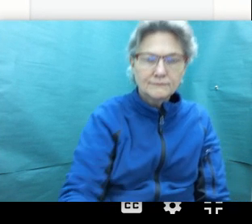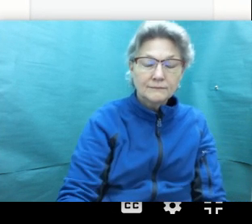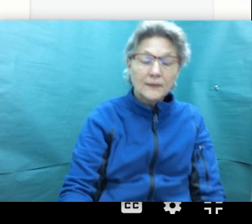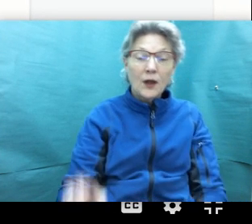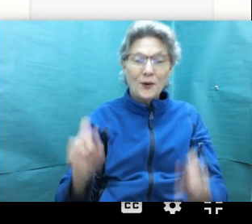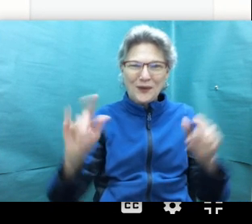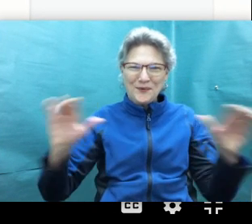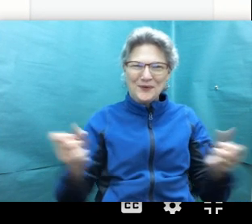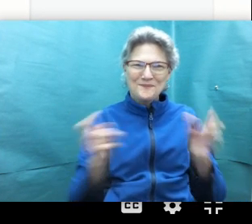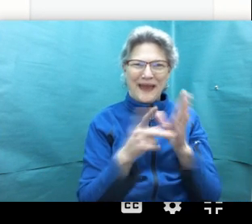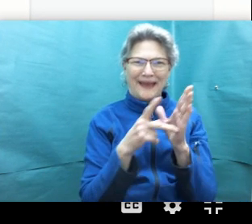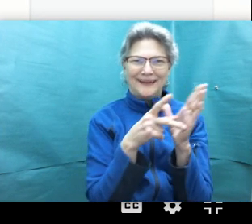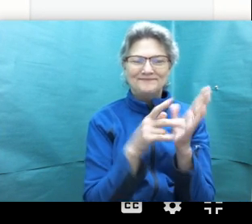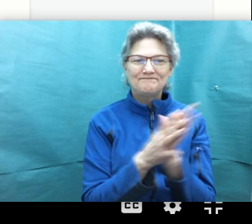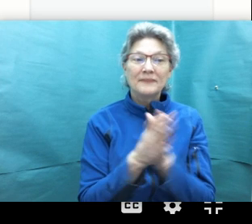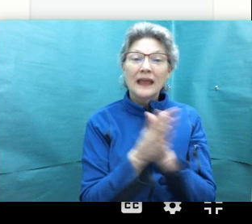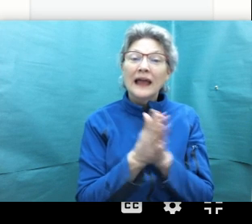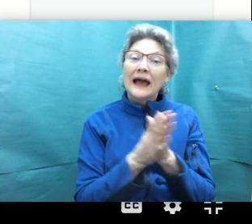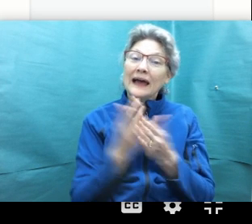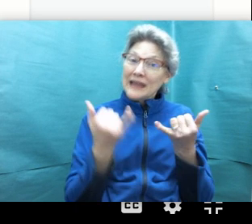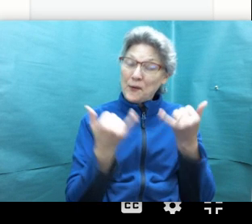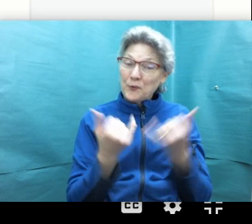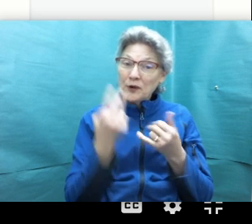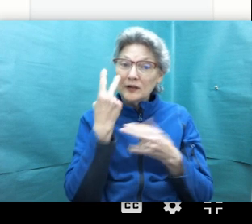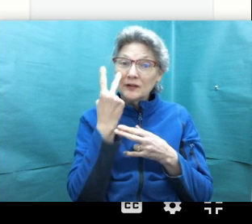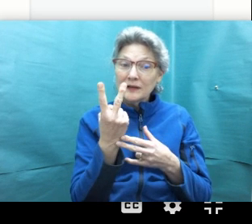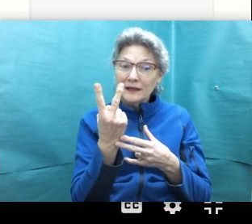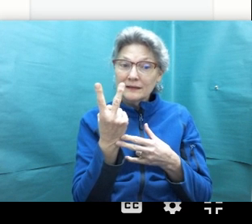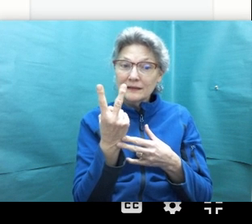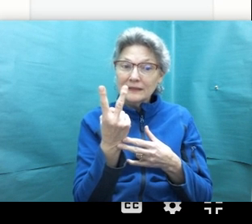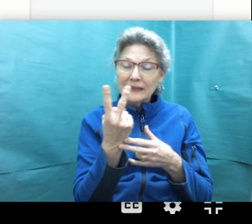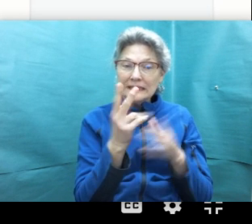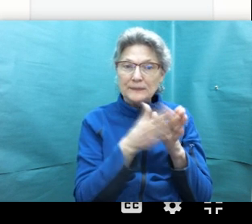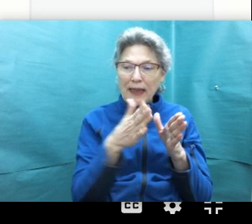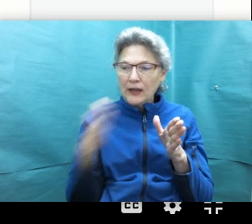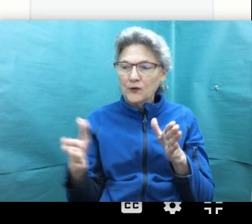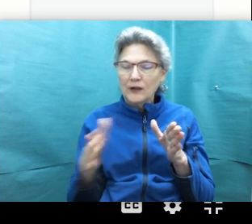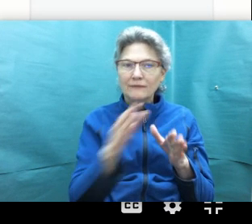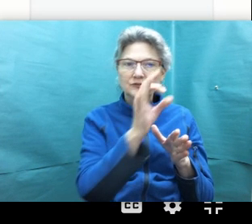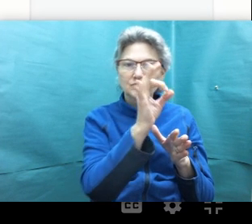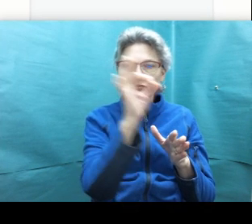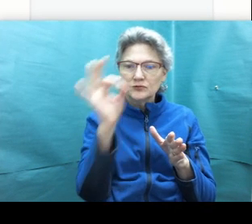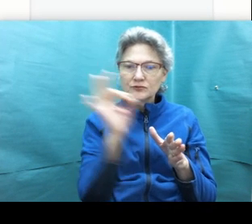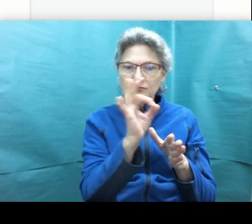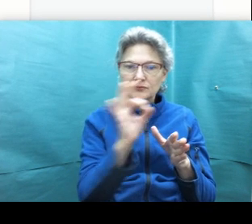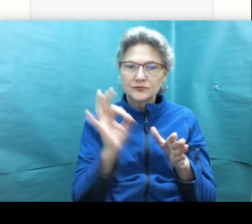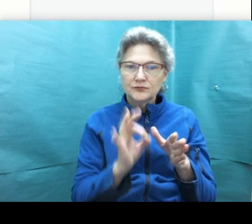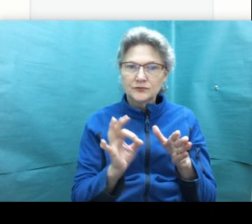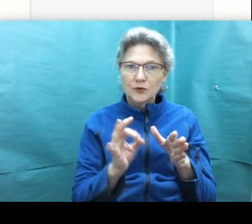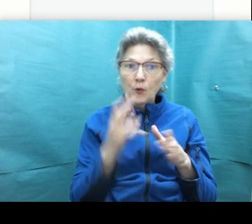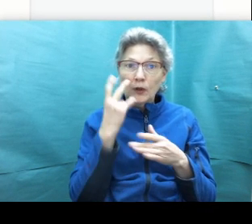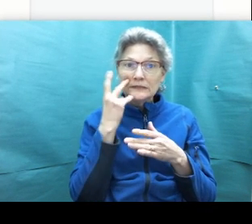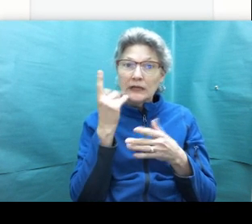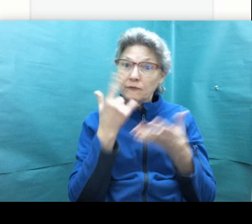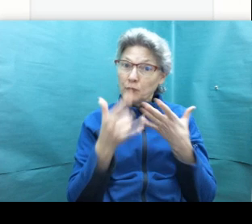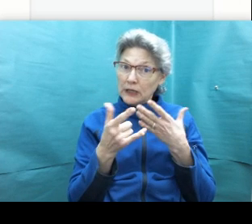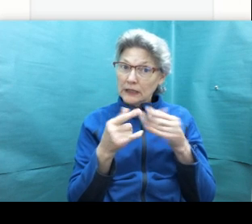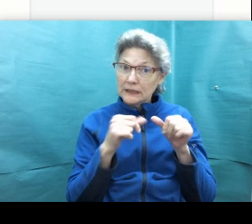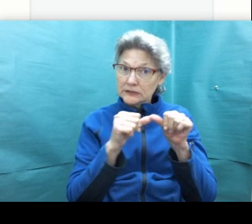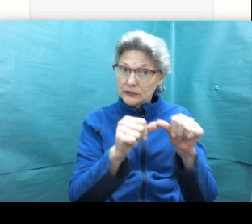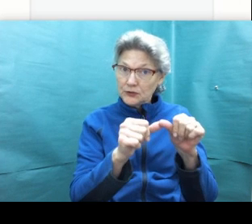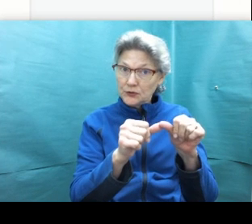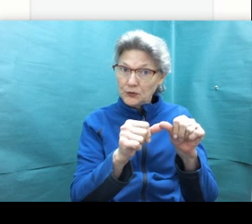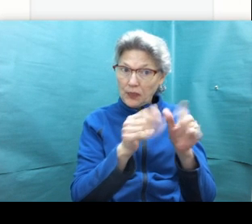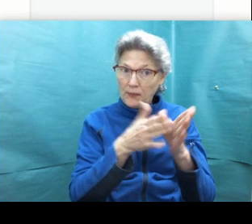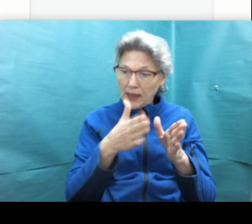All right, welcome back. Now we're going to take a look at this pattern of circles here. We're going to see if we can continue this